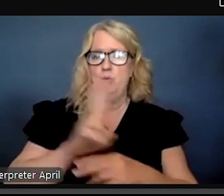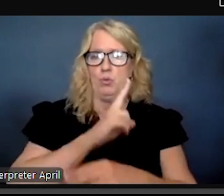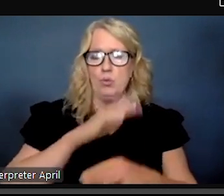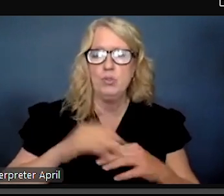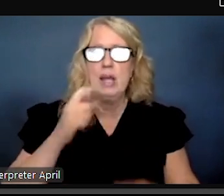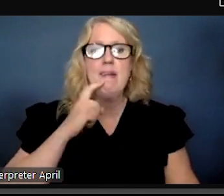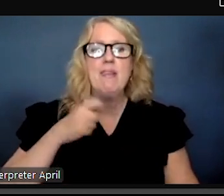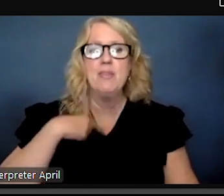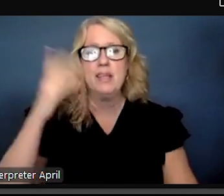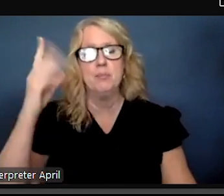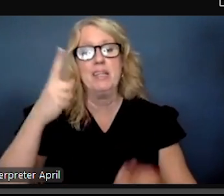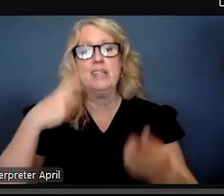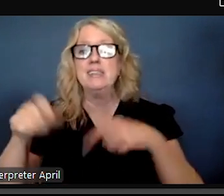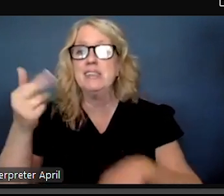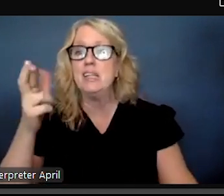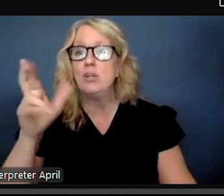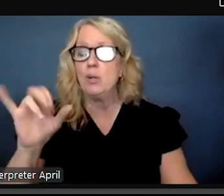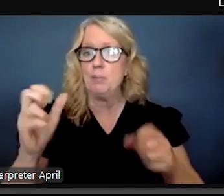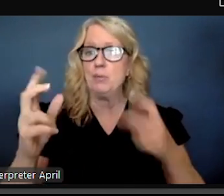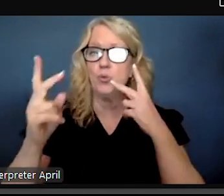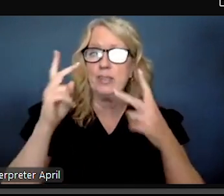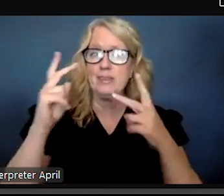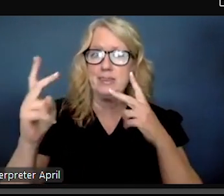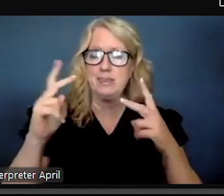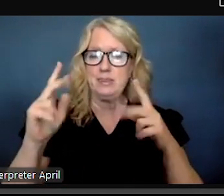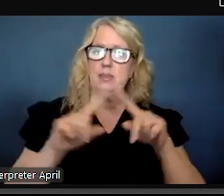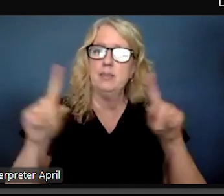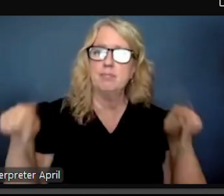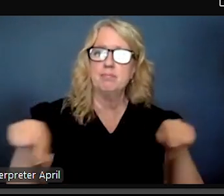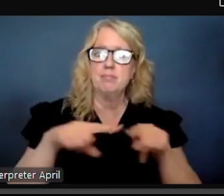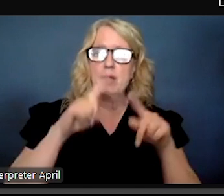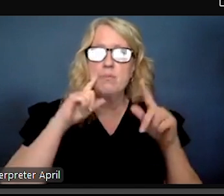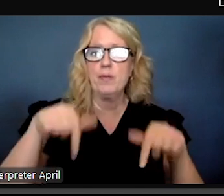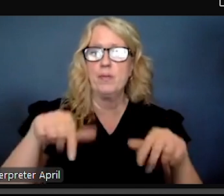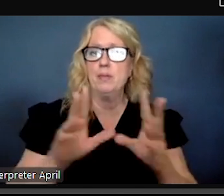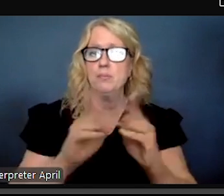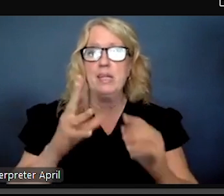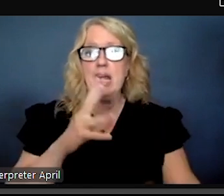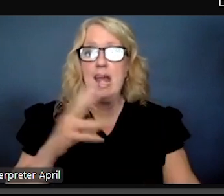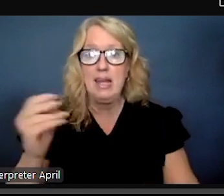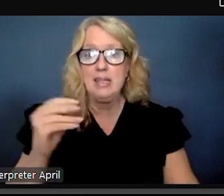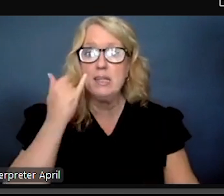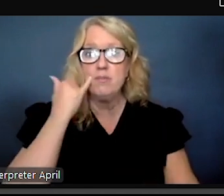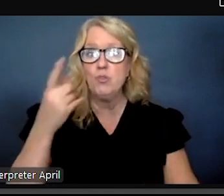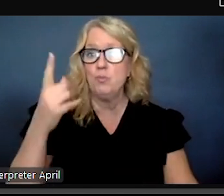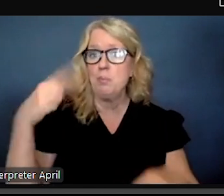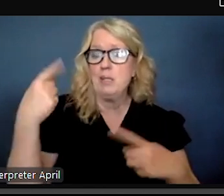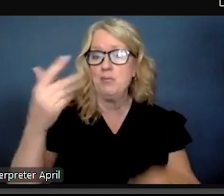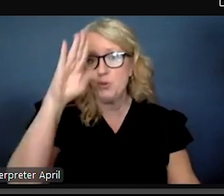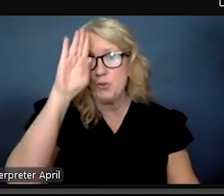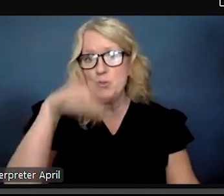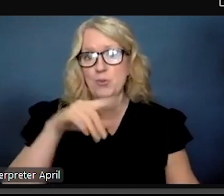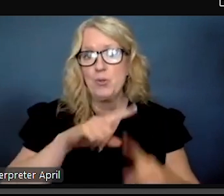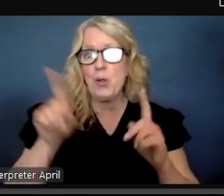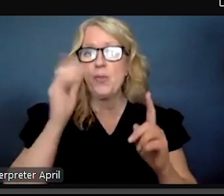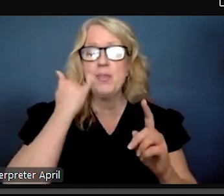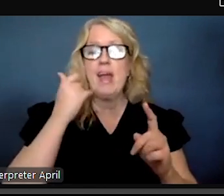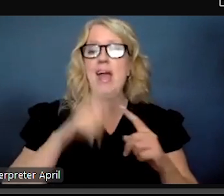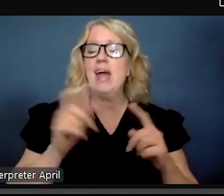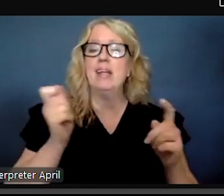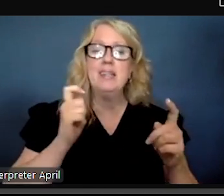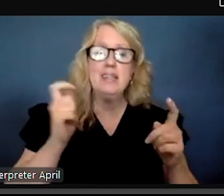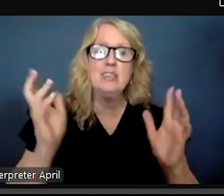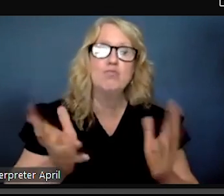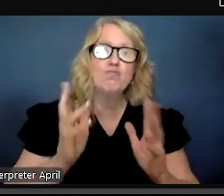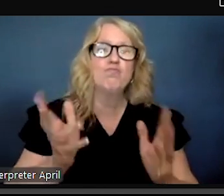speaker view instead of the gallery view to see the format for this meeting. And then if you've been here before, you know this, it's a lively chat. Send